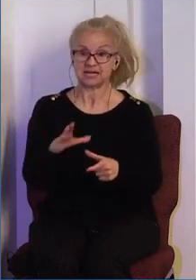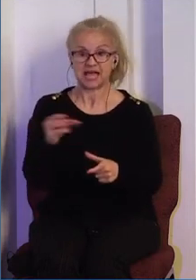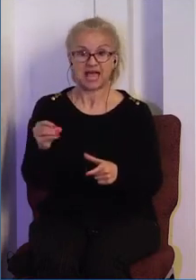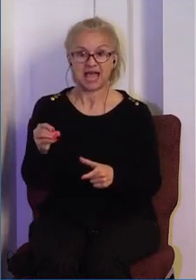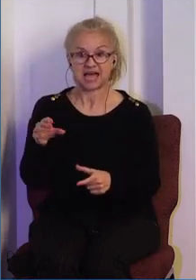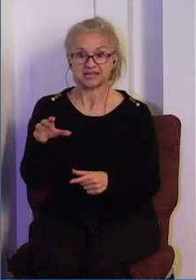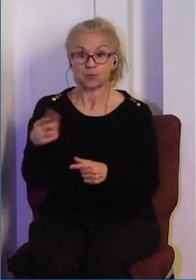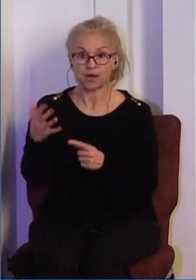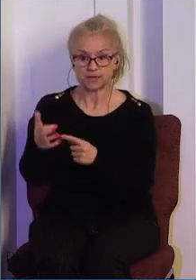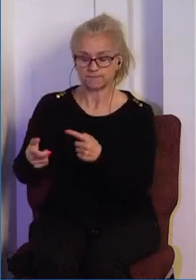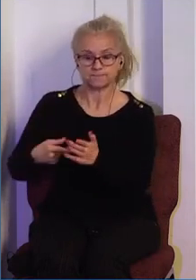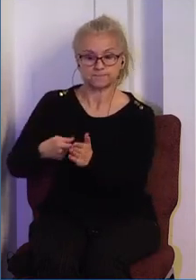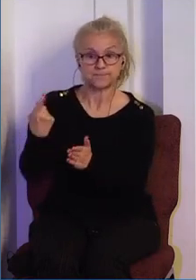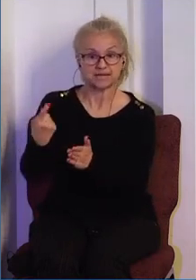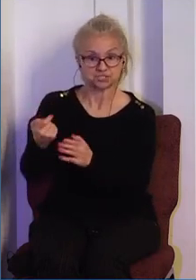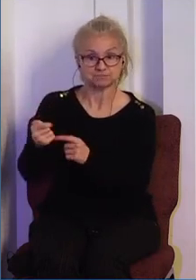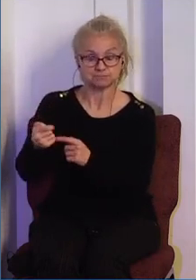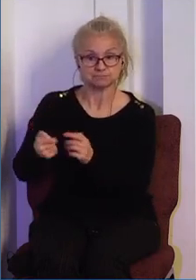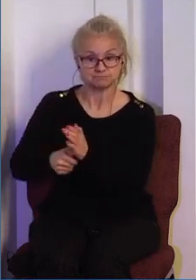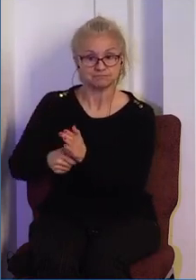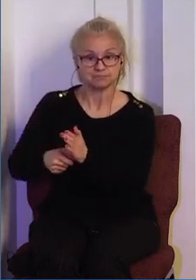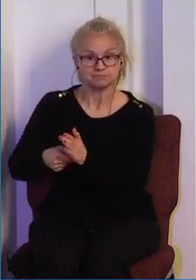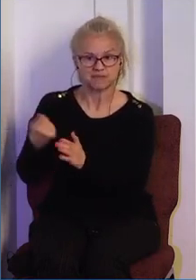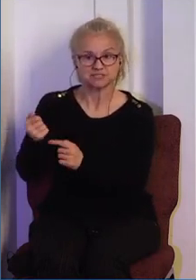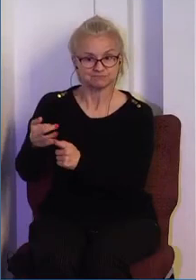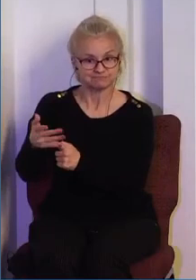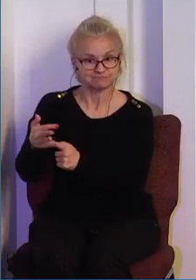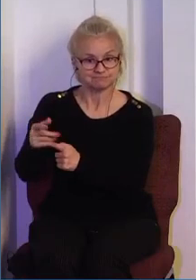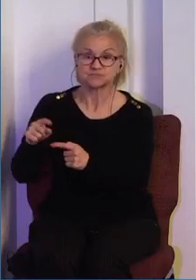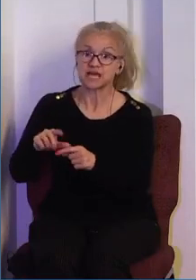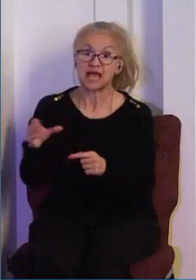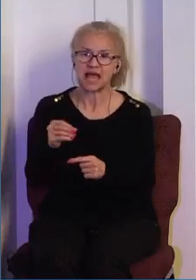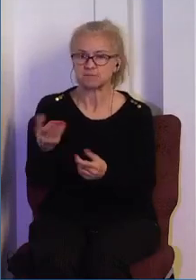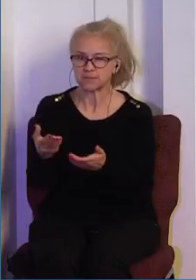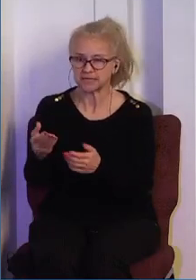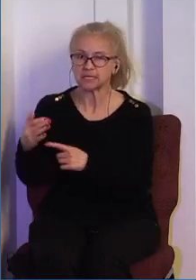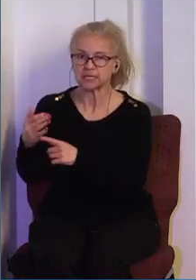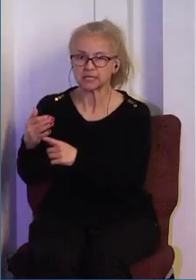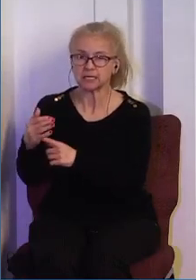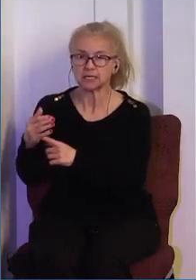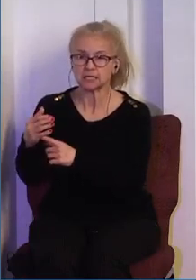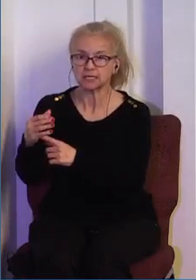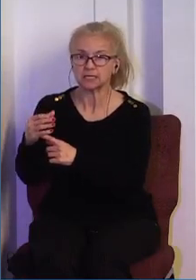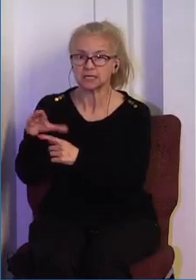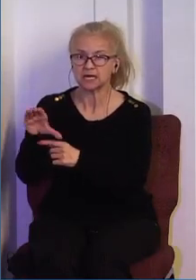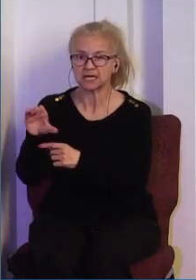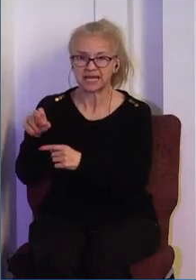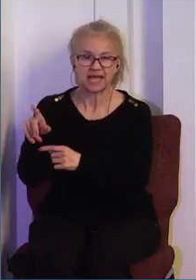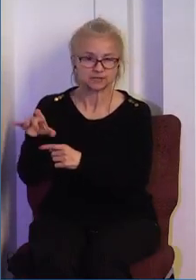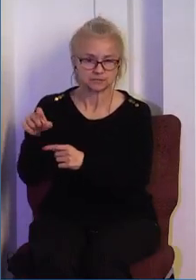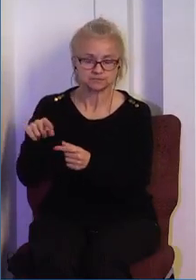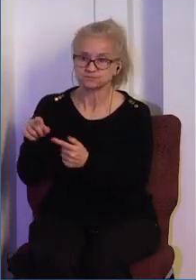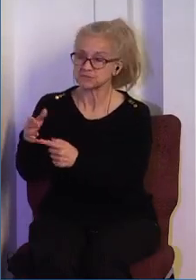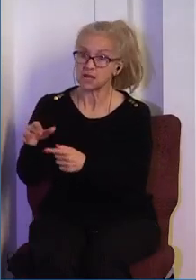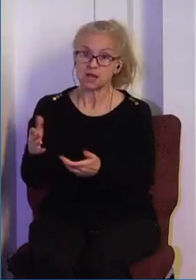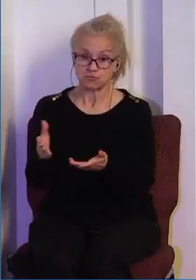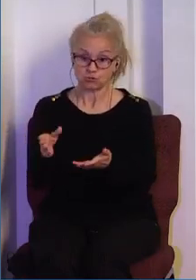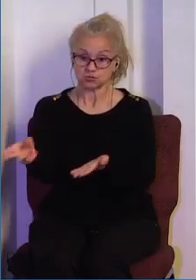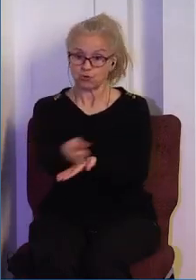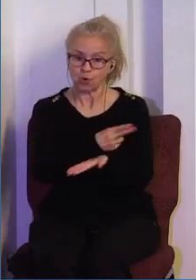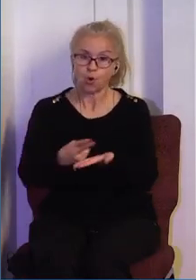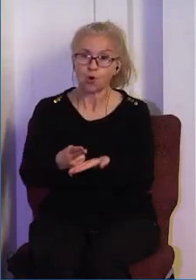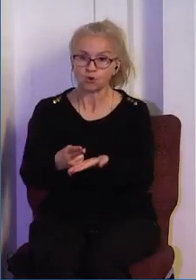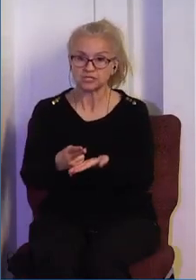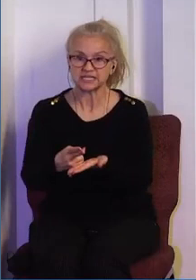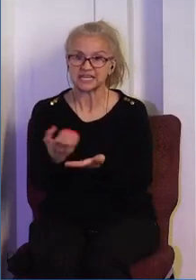match and perhaps a candle. Those are going to be our holy elements that we bless